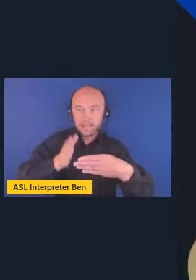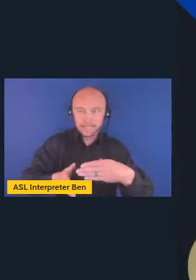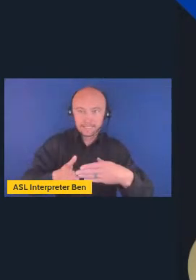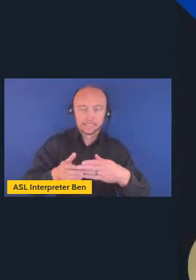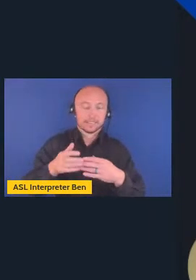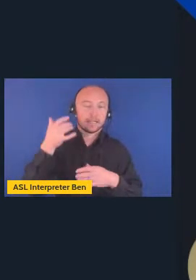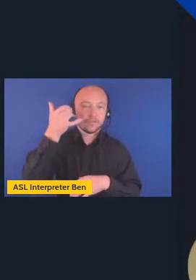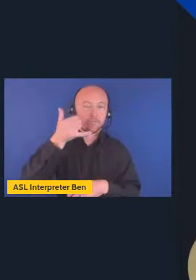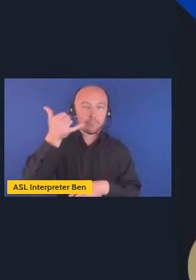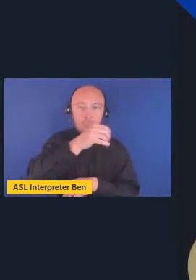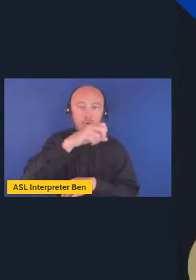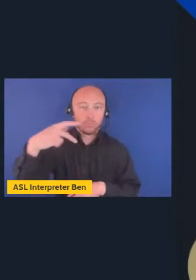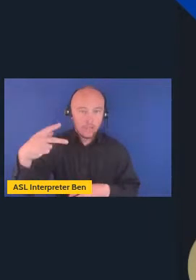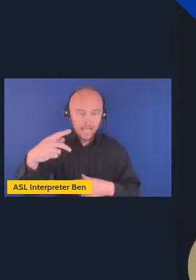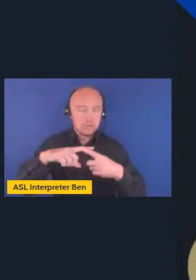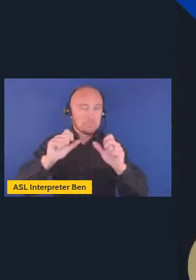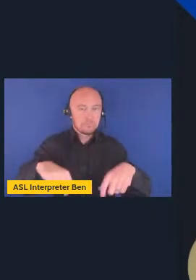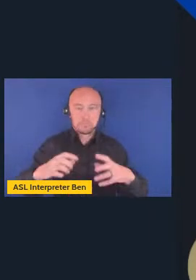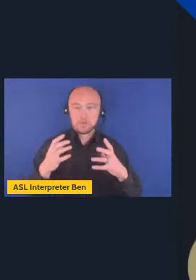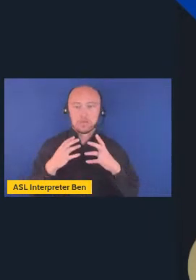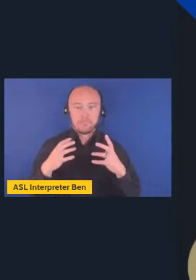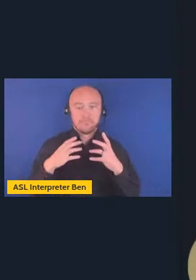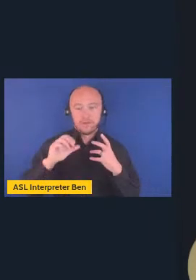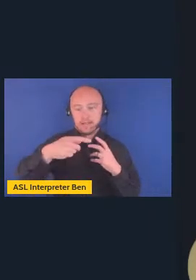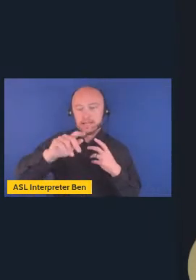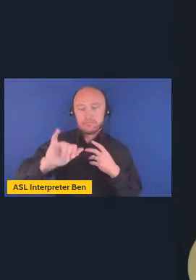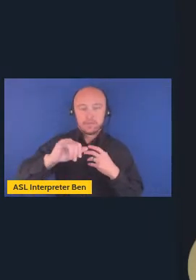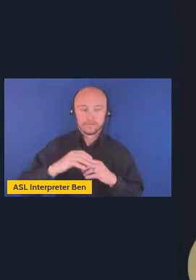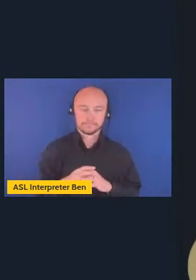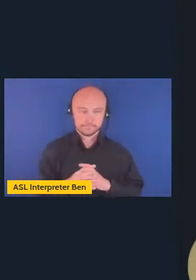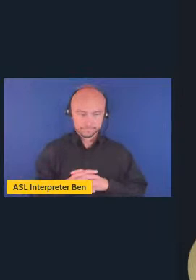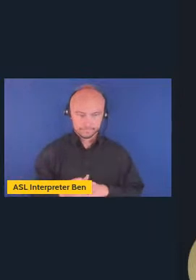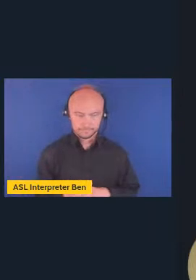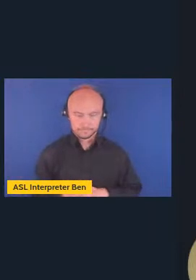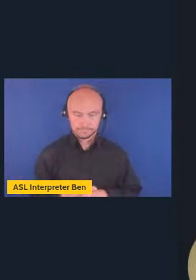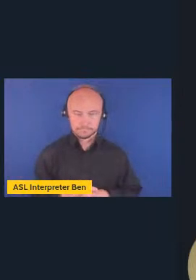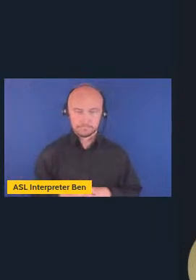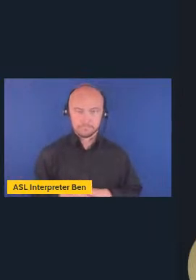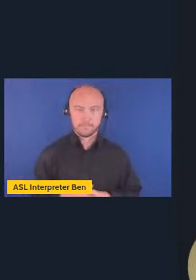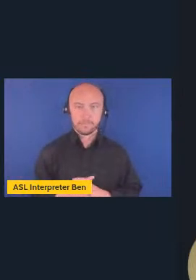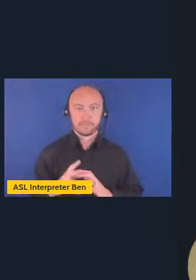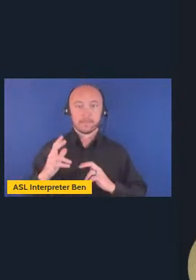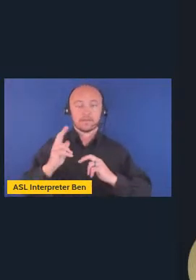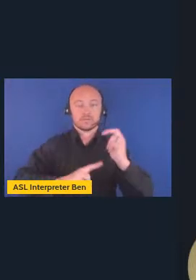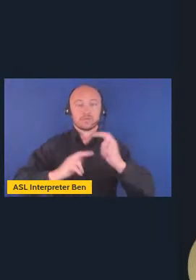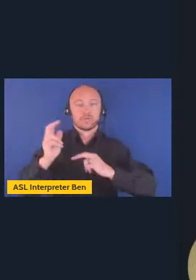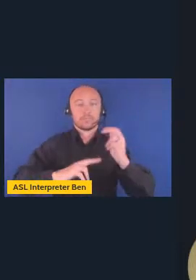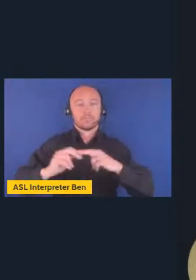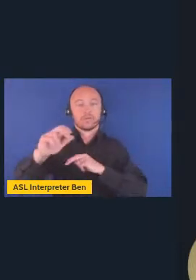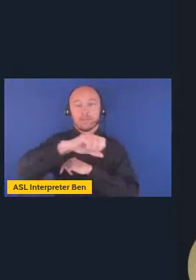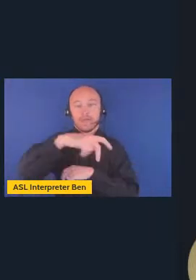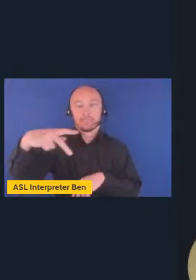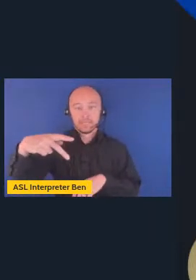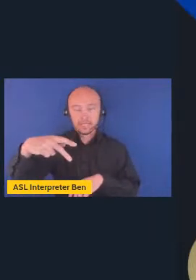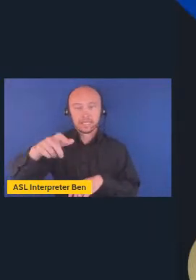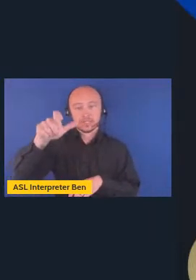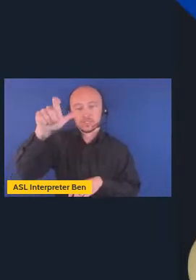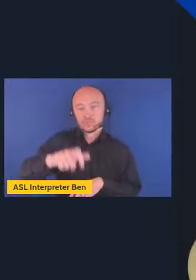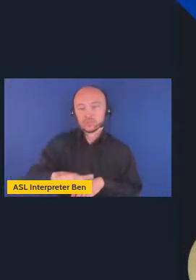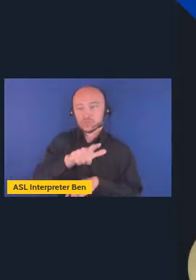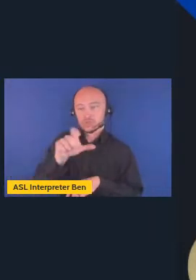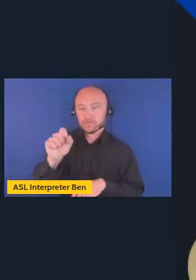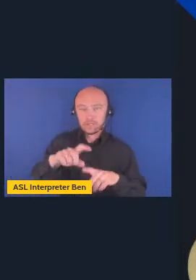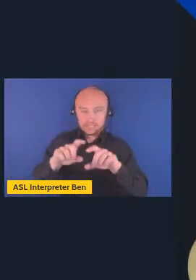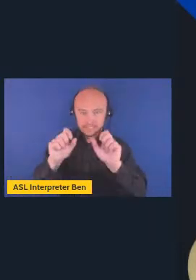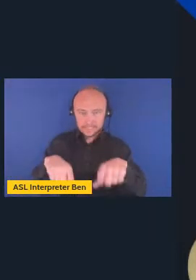app, that too can make API calls. So to build our application, we used the serverless framework. We